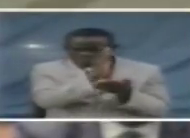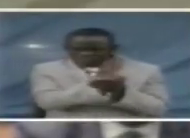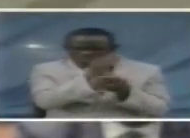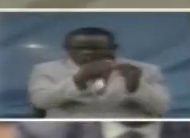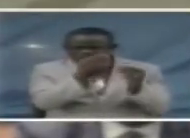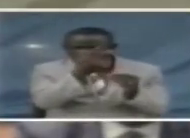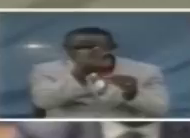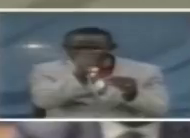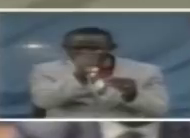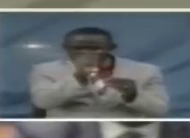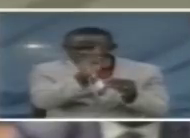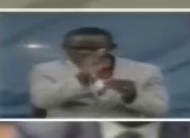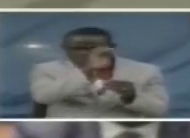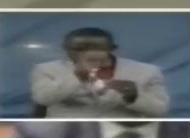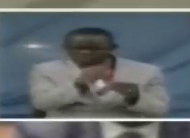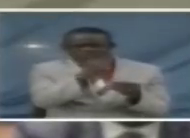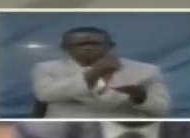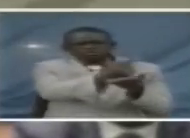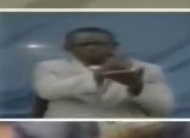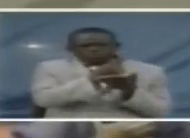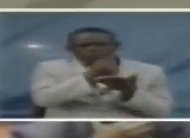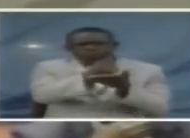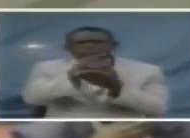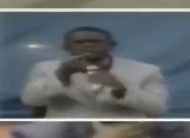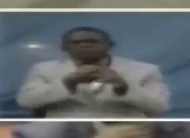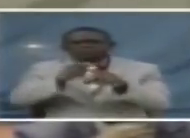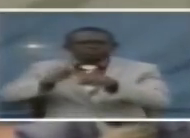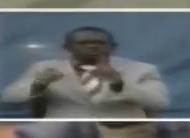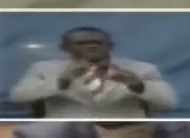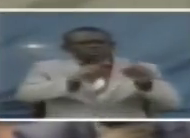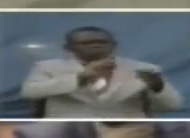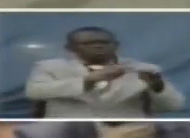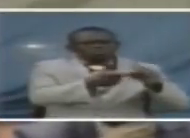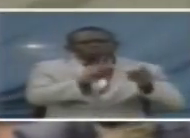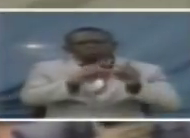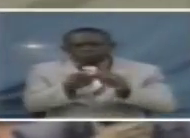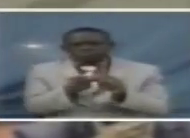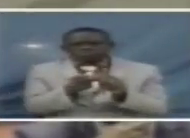2.4 billion, or 3.4% by grants